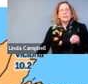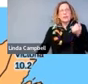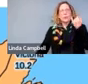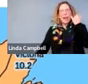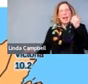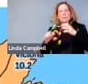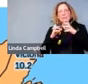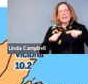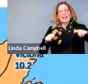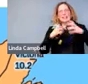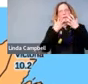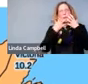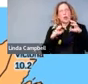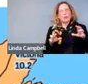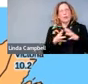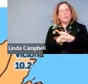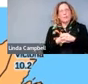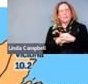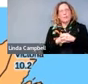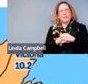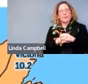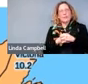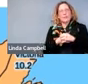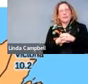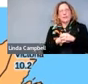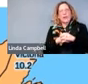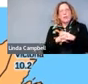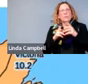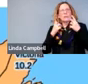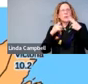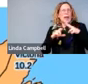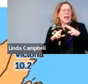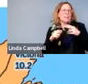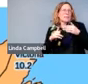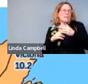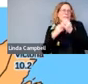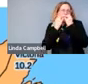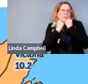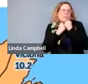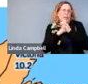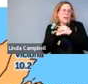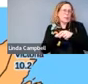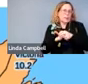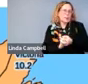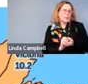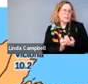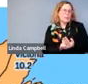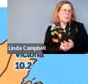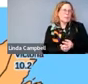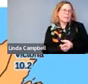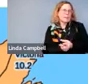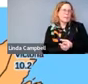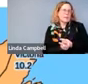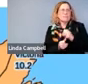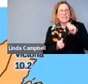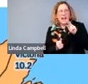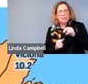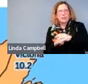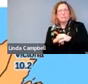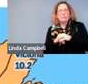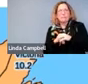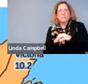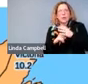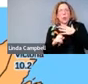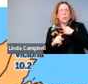here. But let's imagine that our lakes are going to get warmer with climate change. What will happen to the fish that we